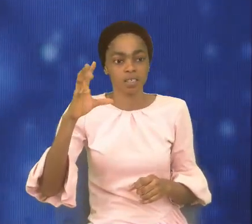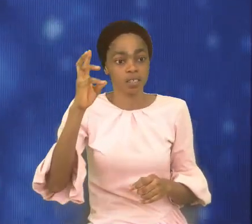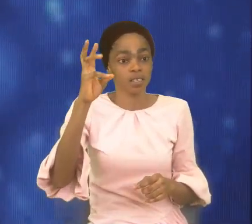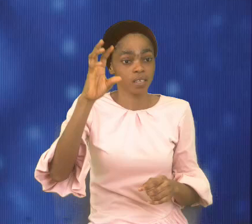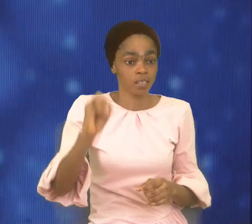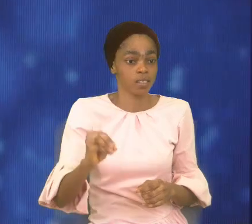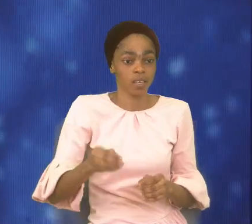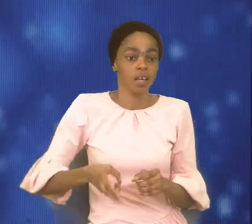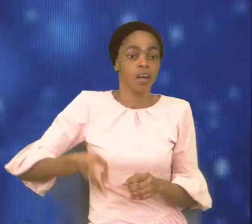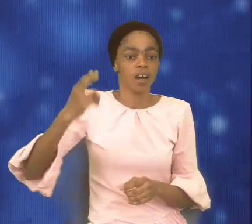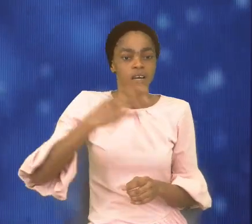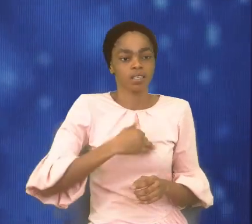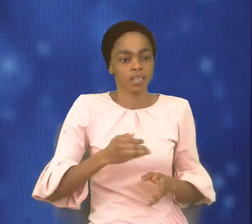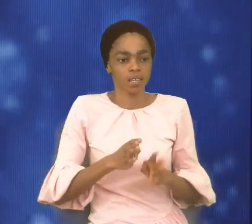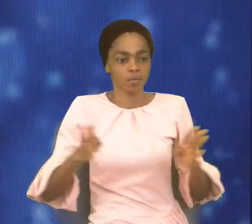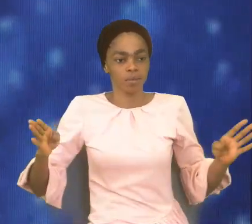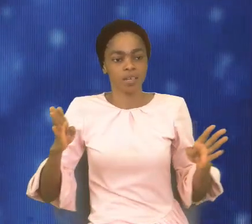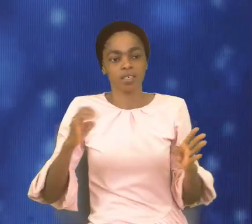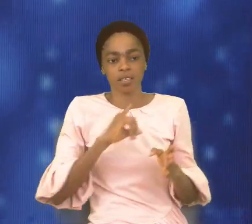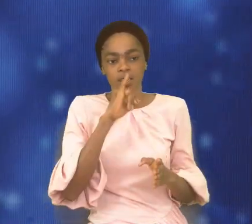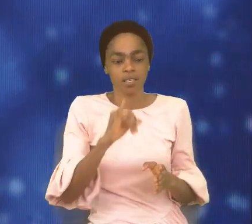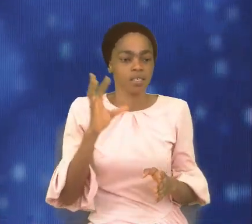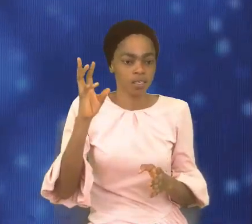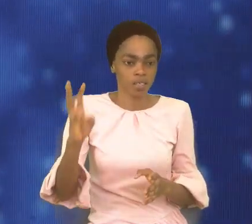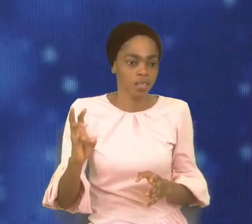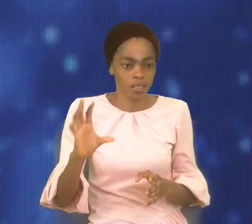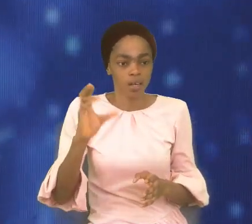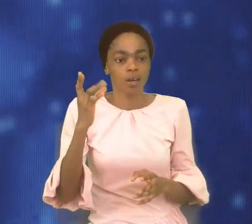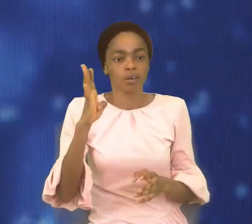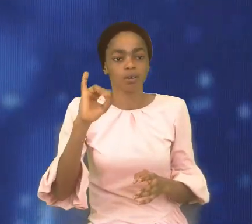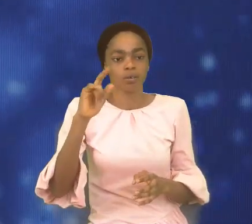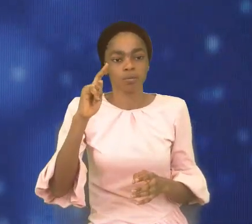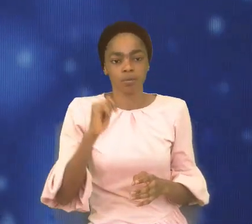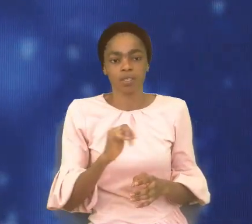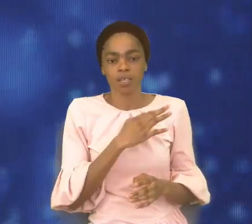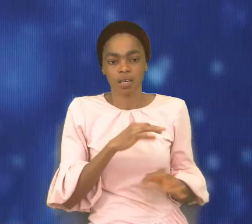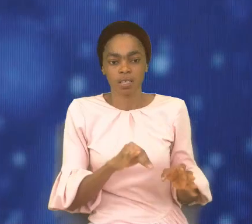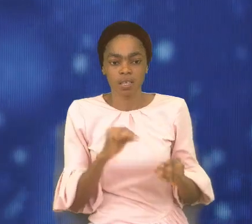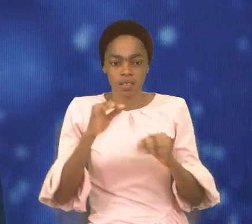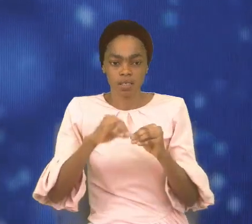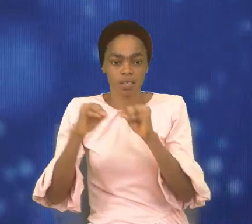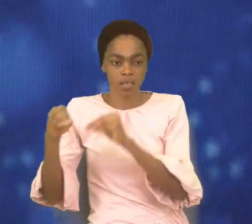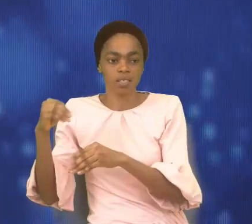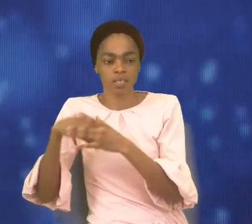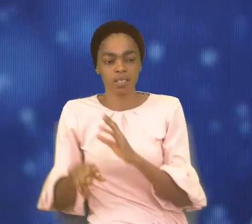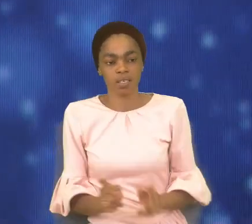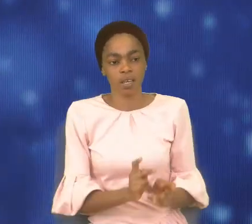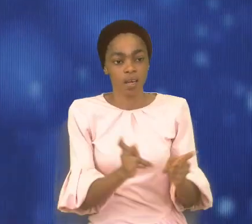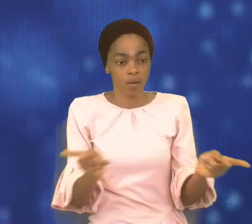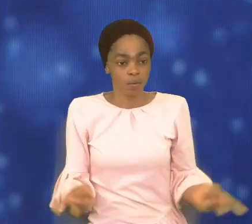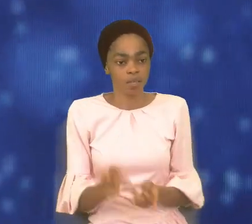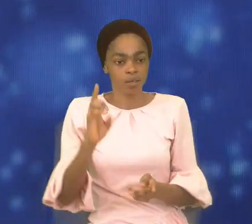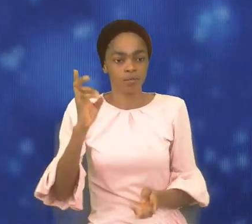the plain of Dura and in the province of Babylon. And he wanted to shift